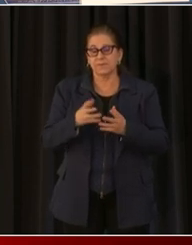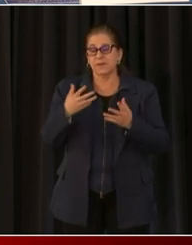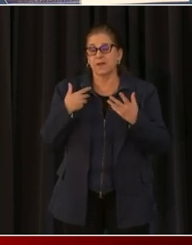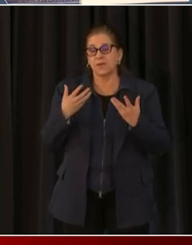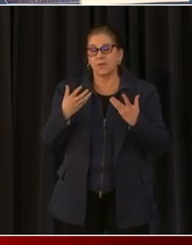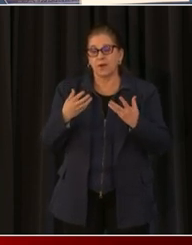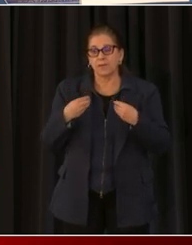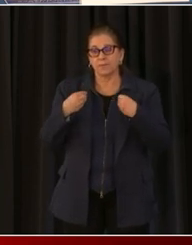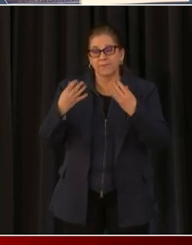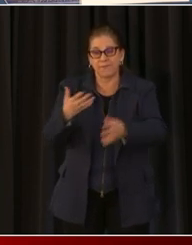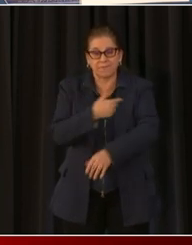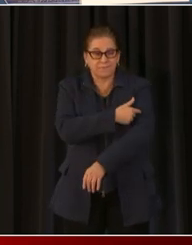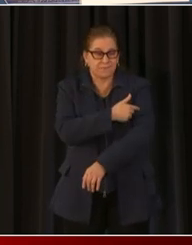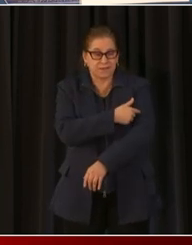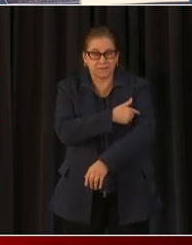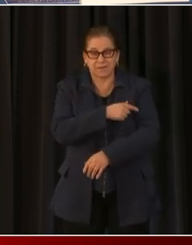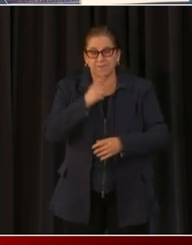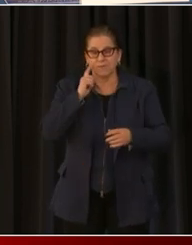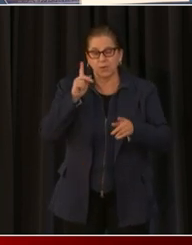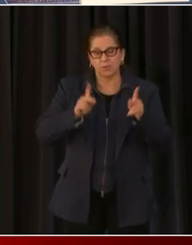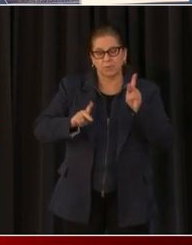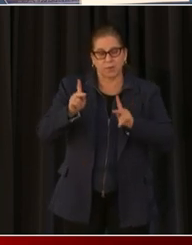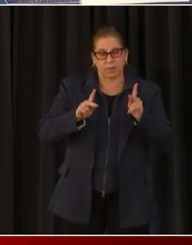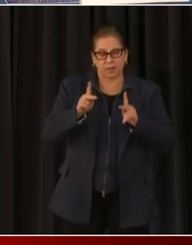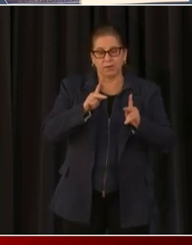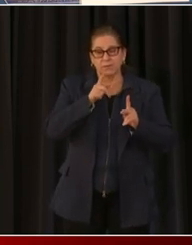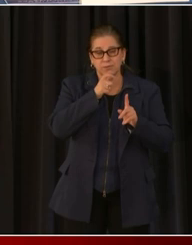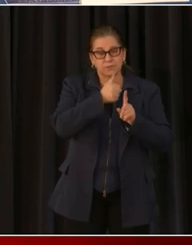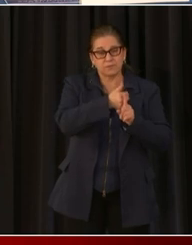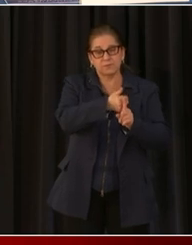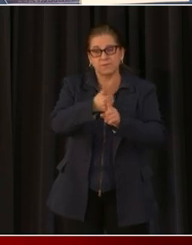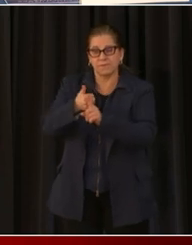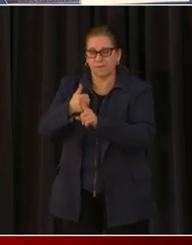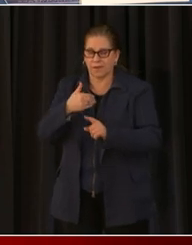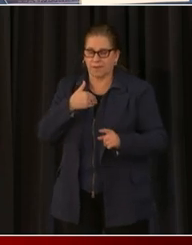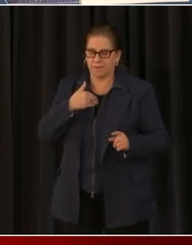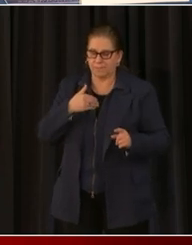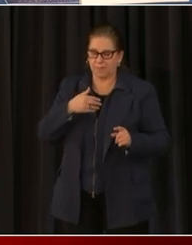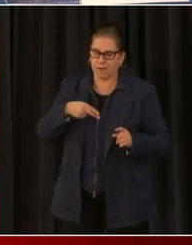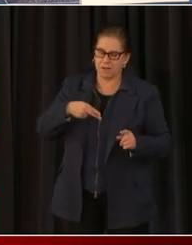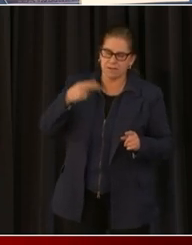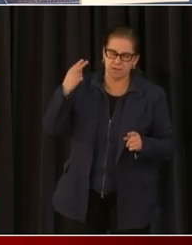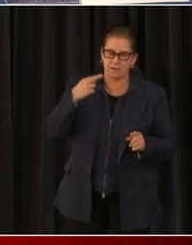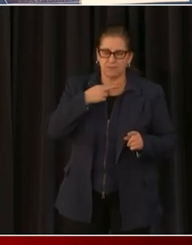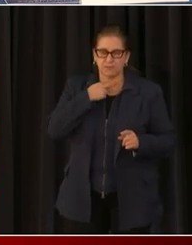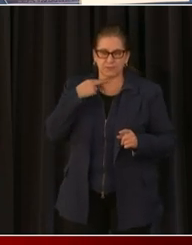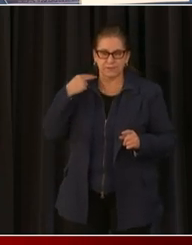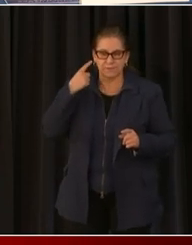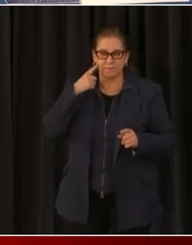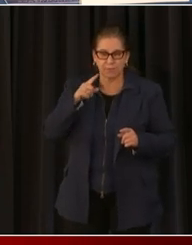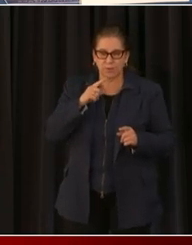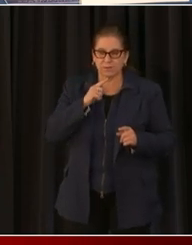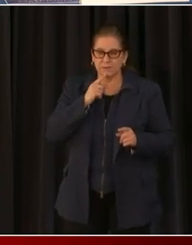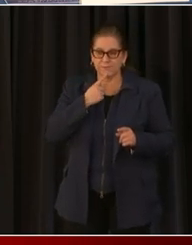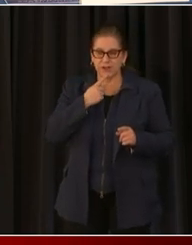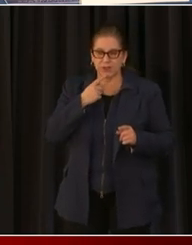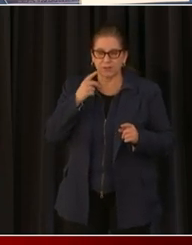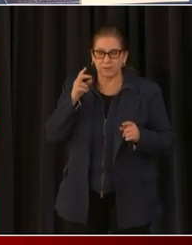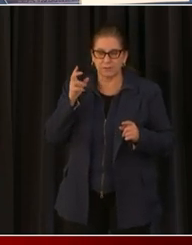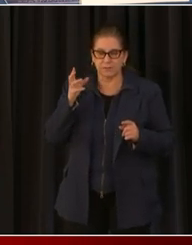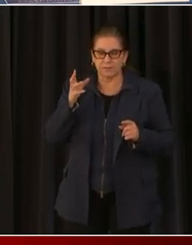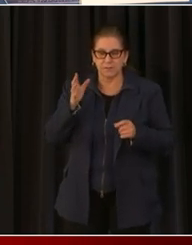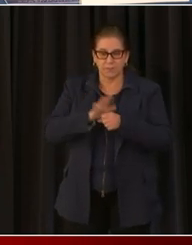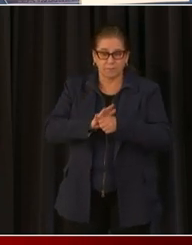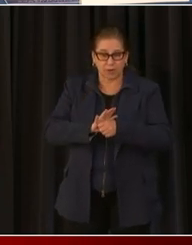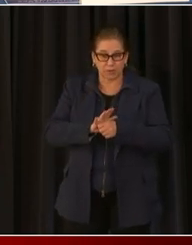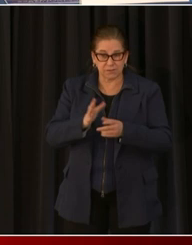to have a higher risk of severe complications from COVID-19. We did a literature review as well